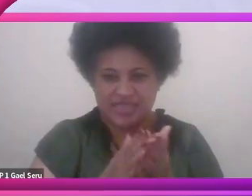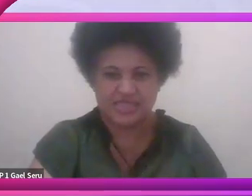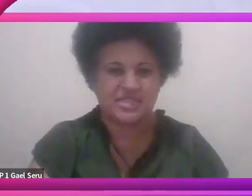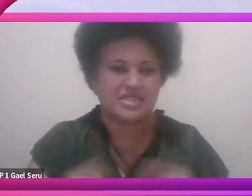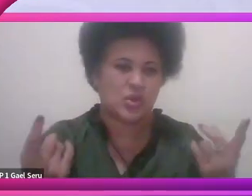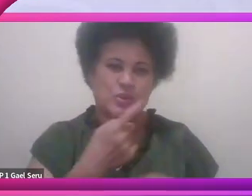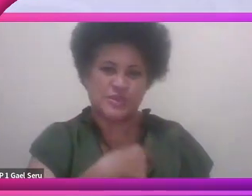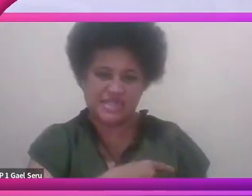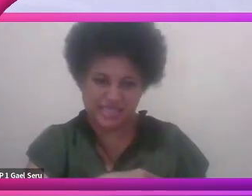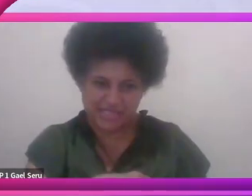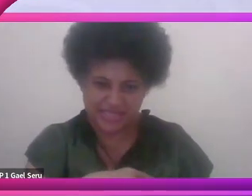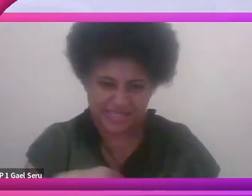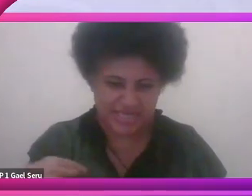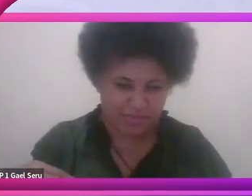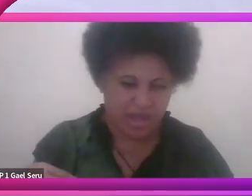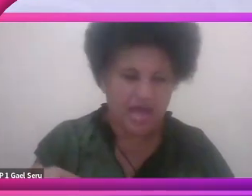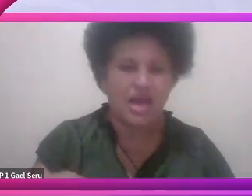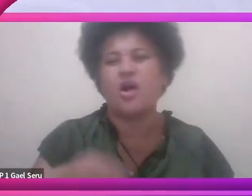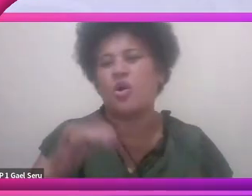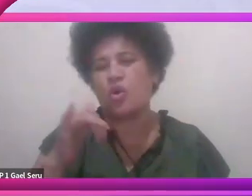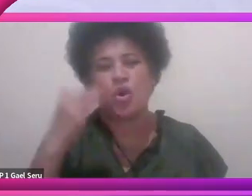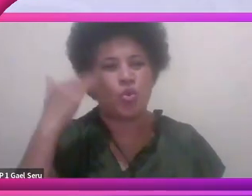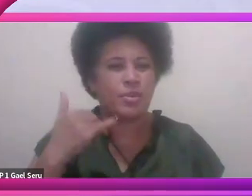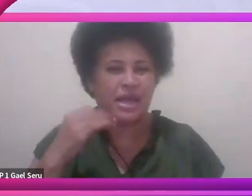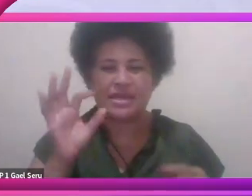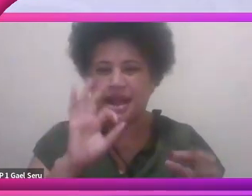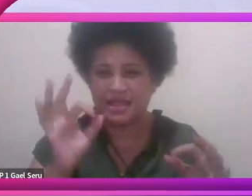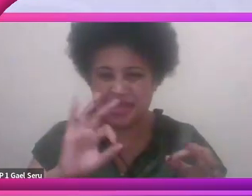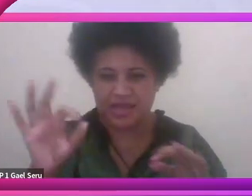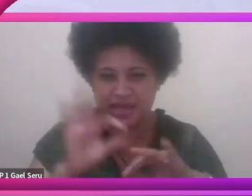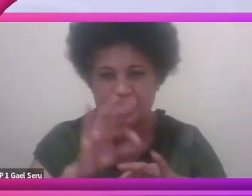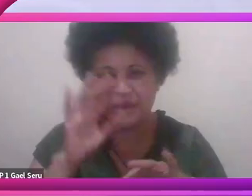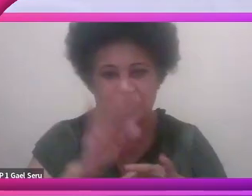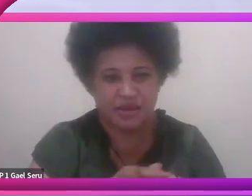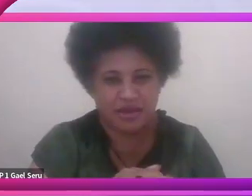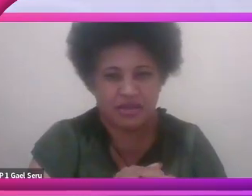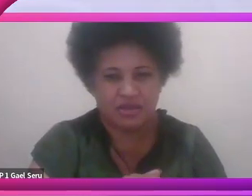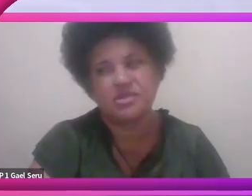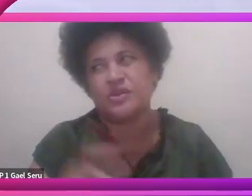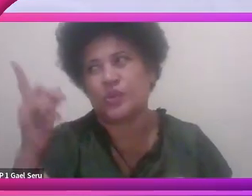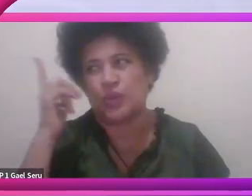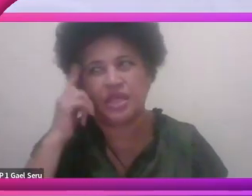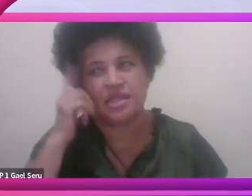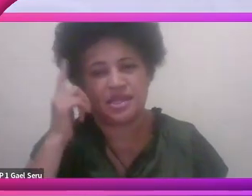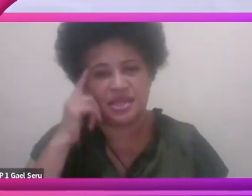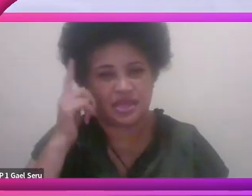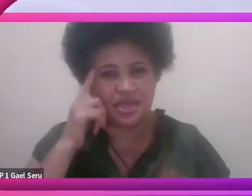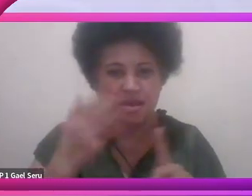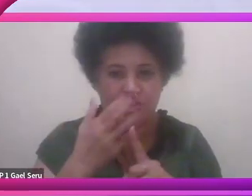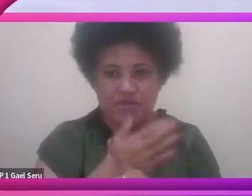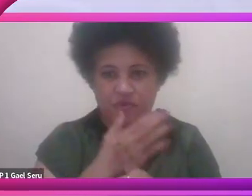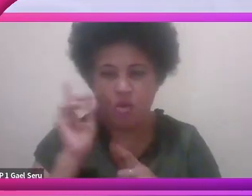stigma. If the women are not married, she maybe think twice, try over 10 times before she come to the services.